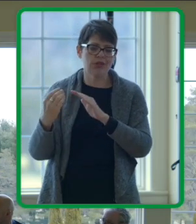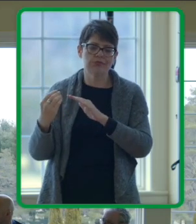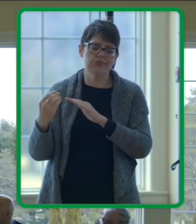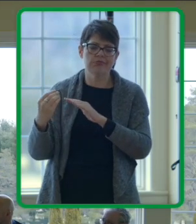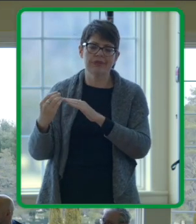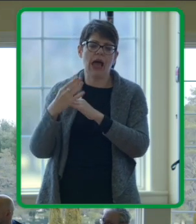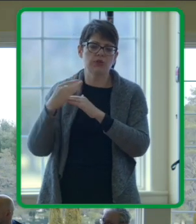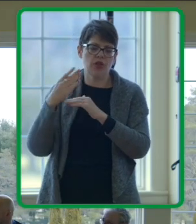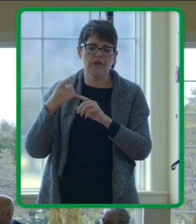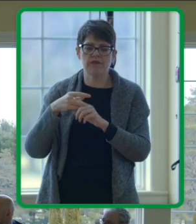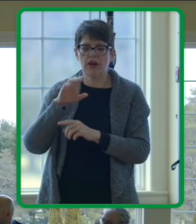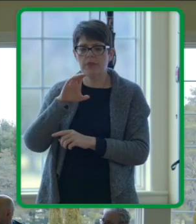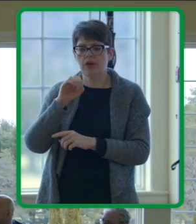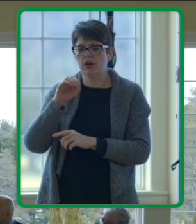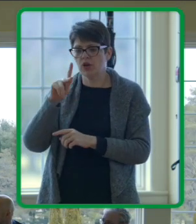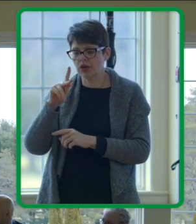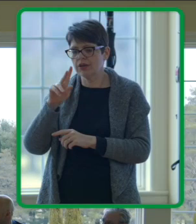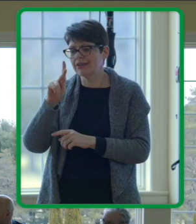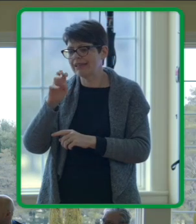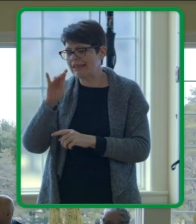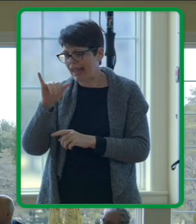Kinney, Valicente, and